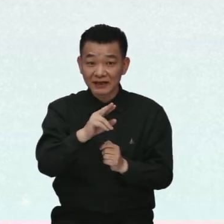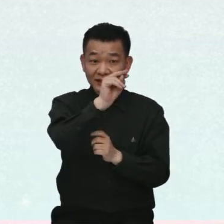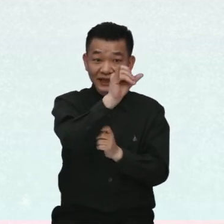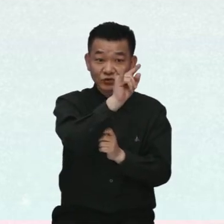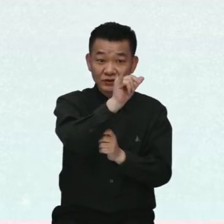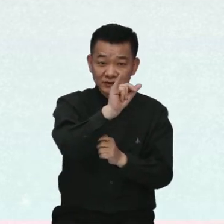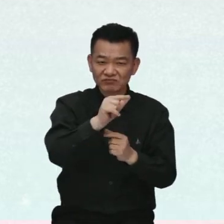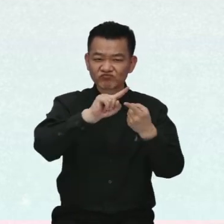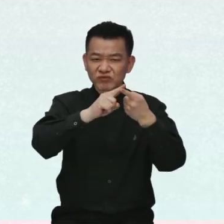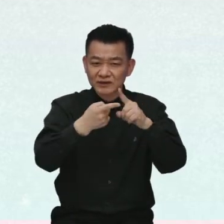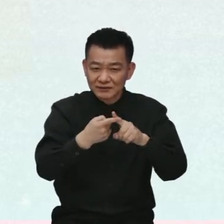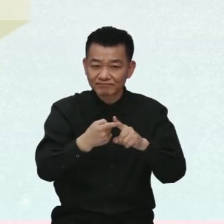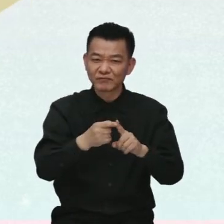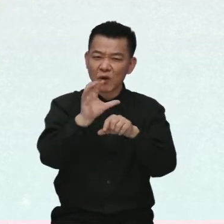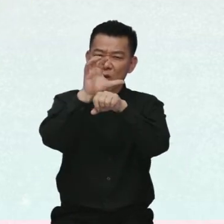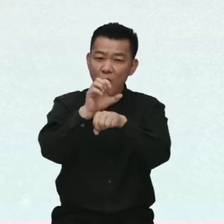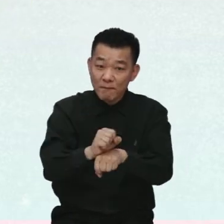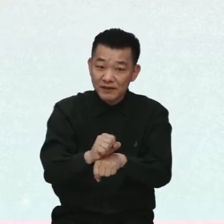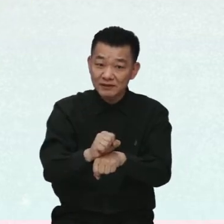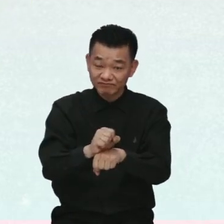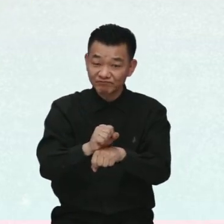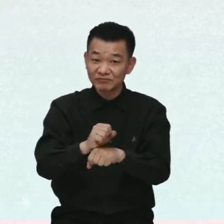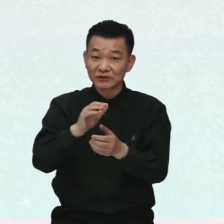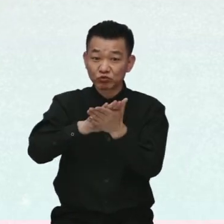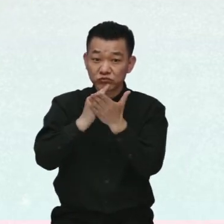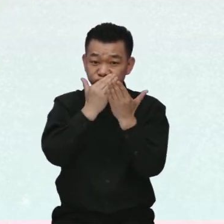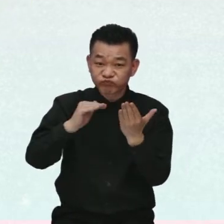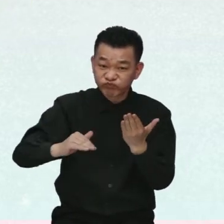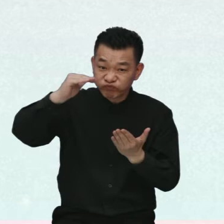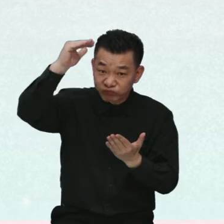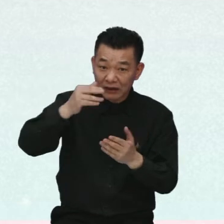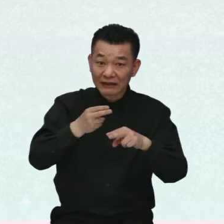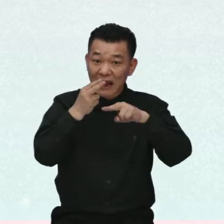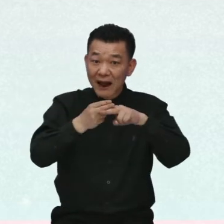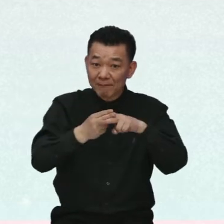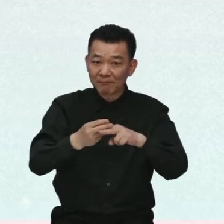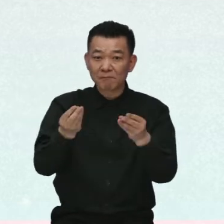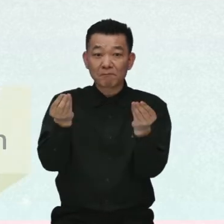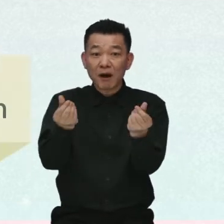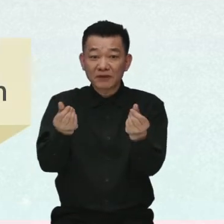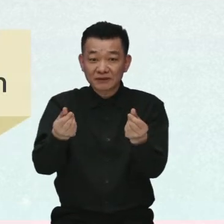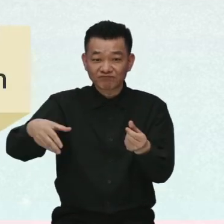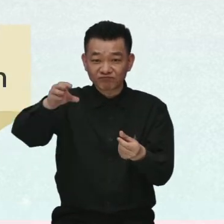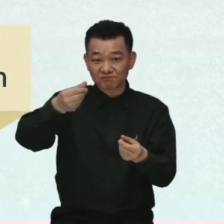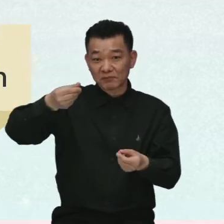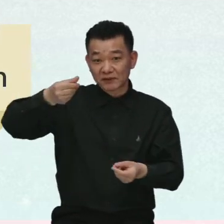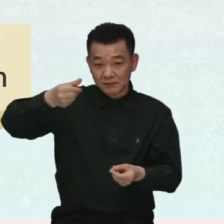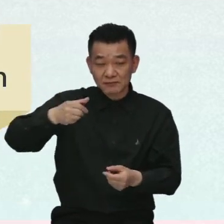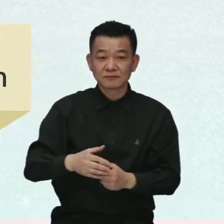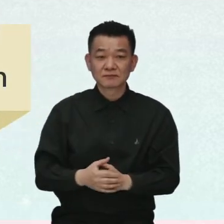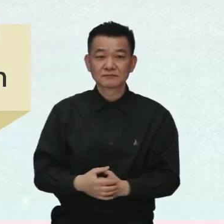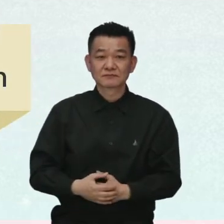Nationality, friends, hobby, education, name, wealth.